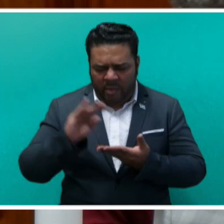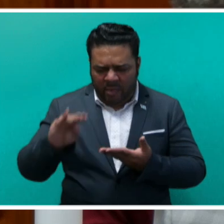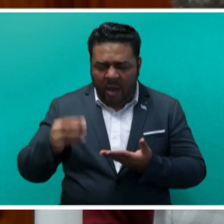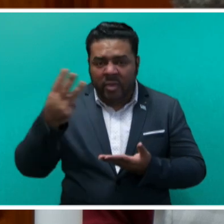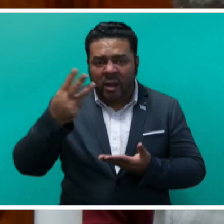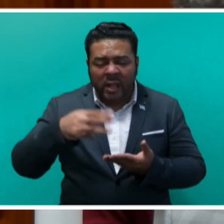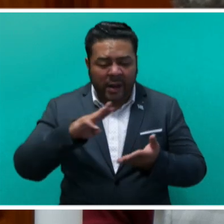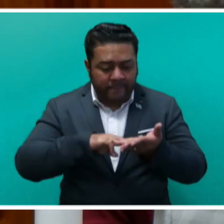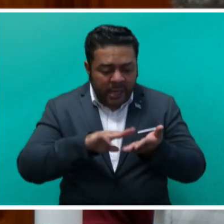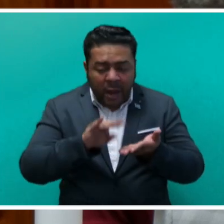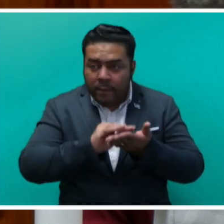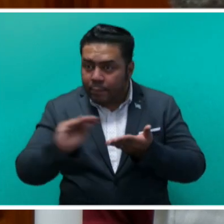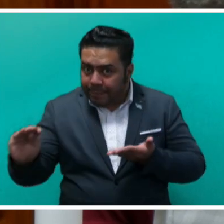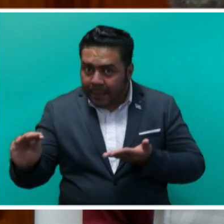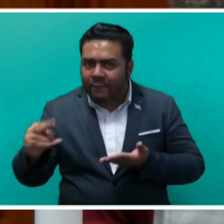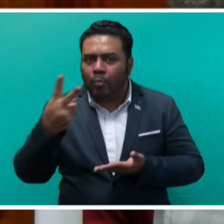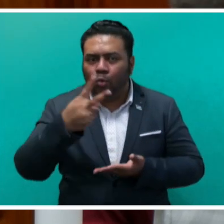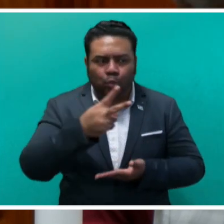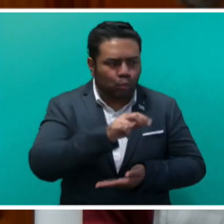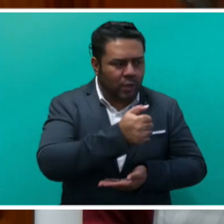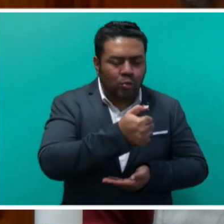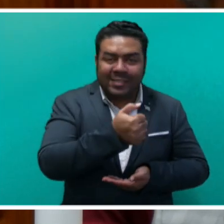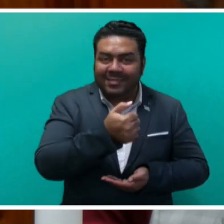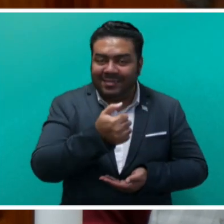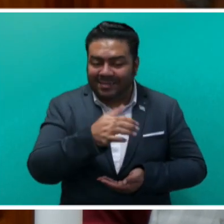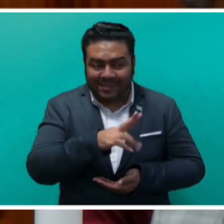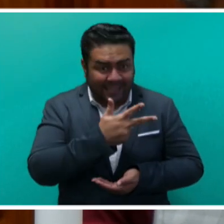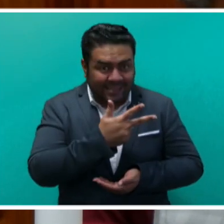million, sir, since 2008, covering